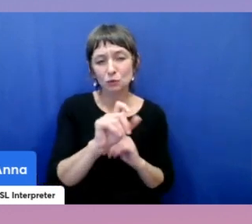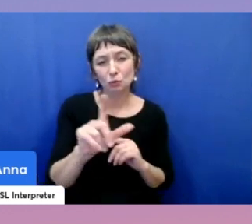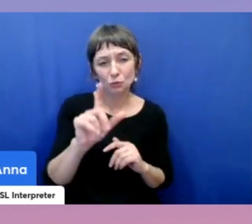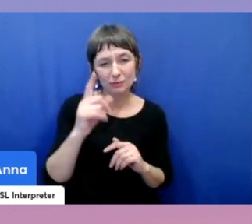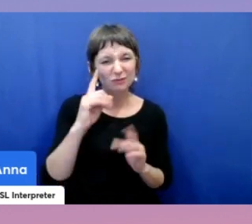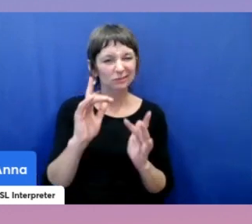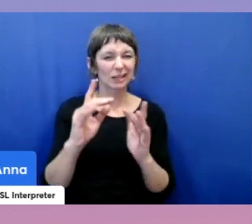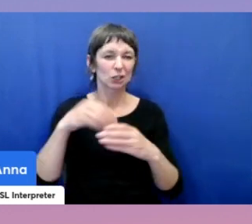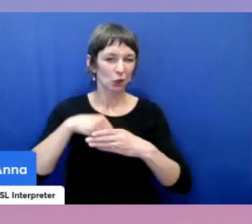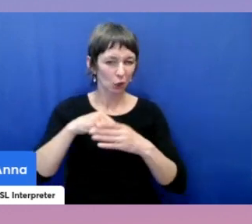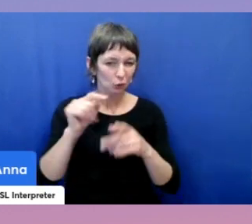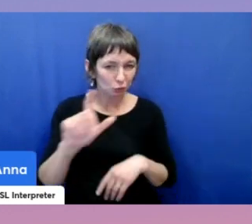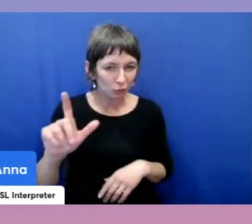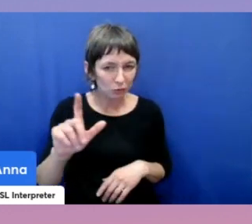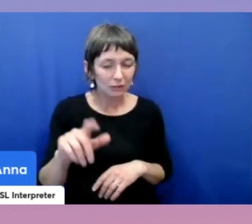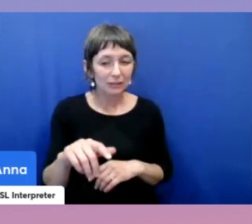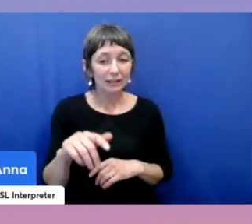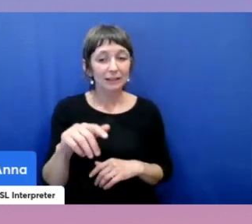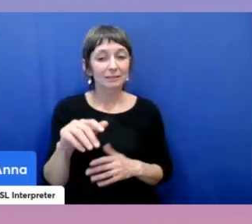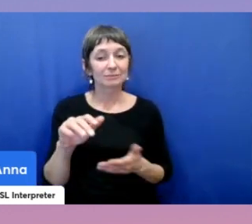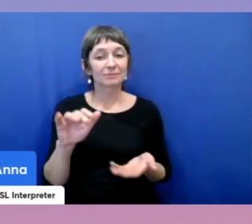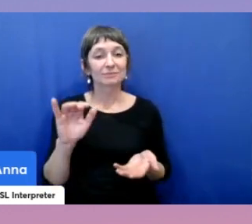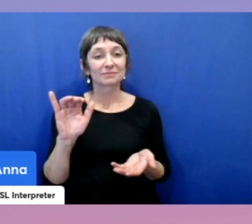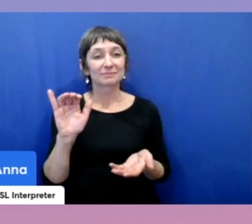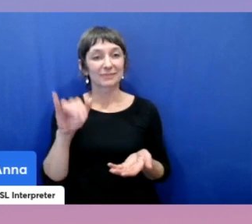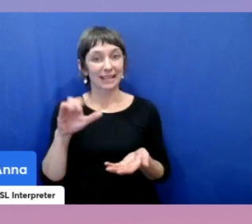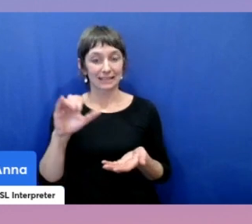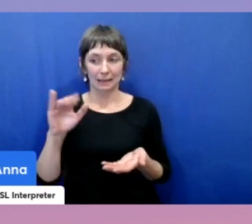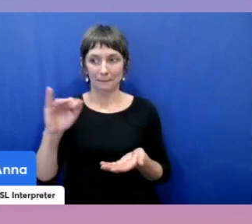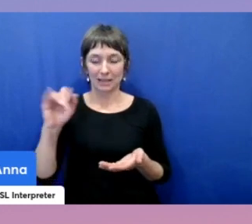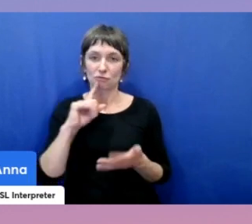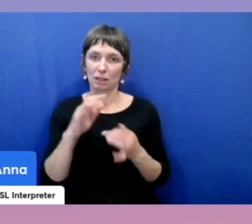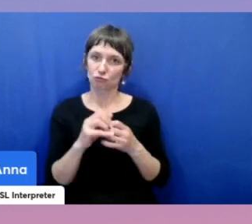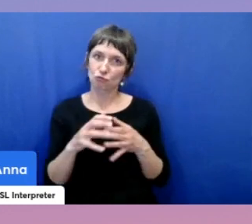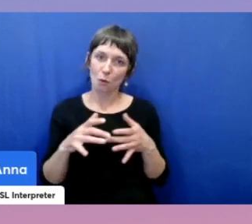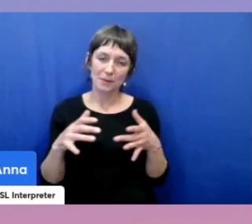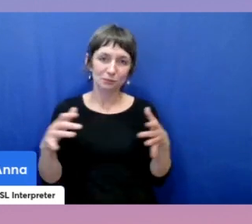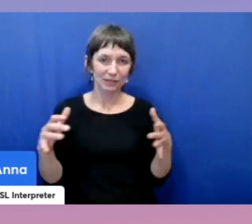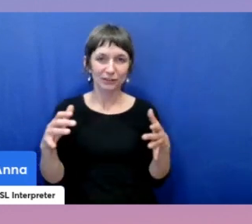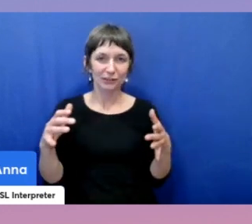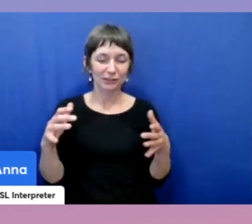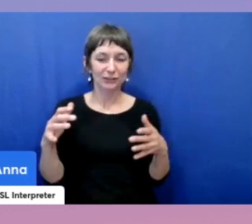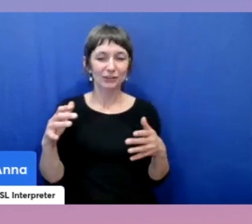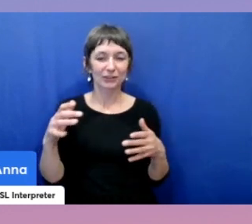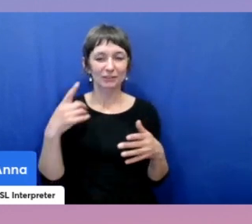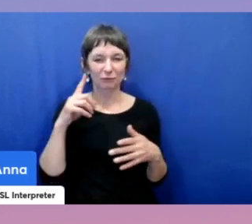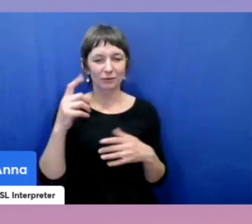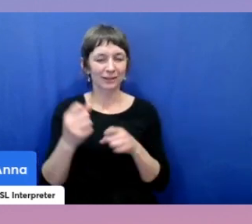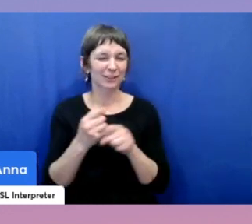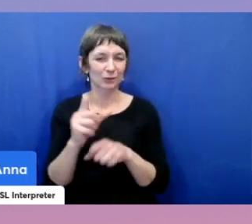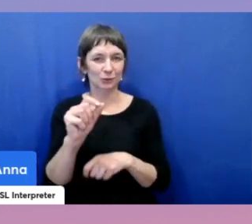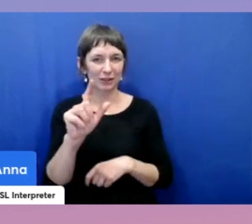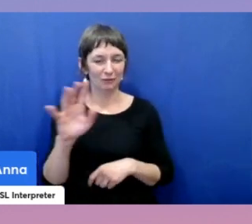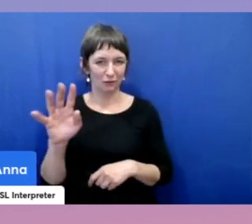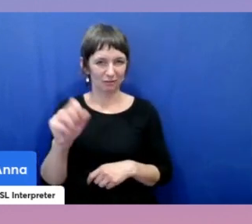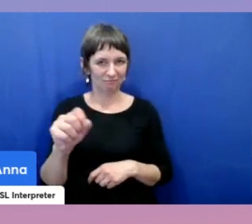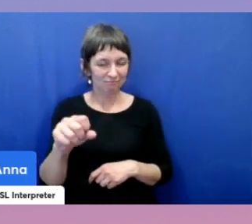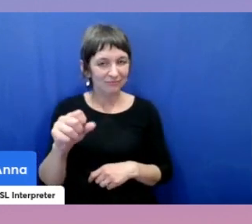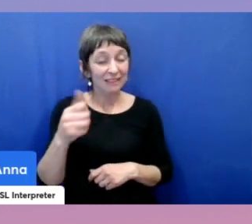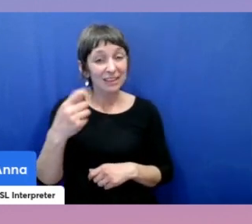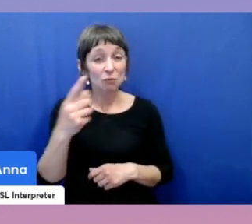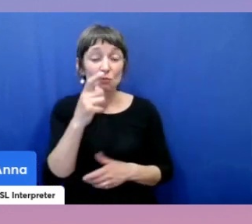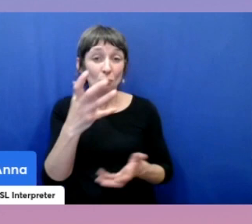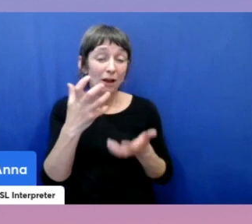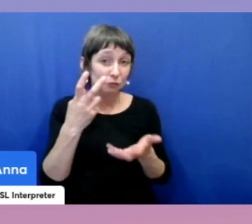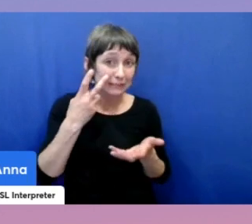tools, and this GB is grow much bigger for 2024. And for anyone who